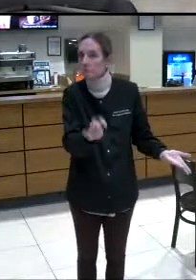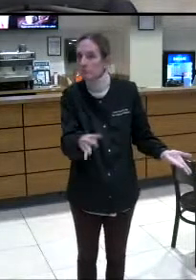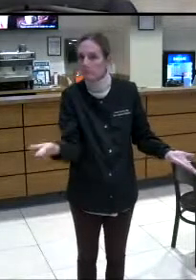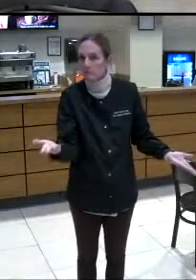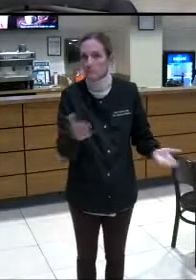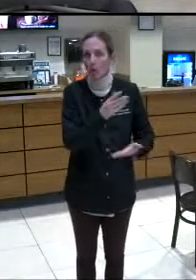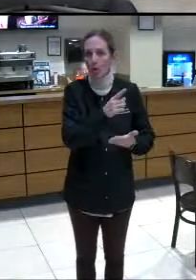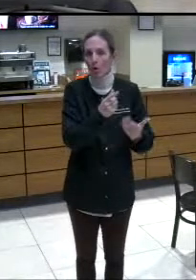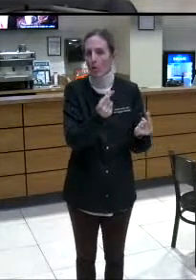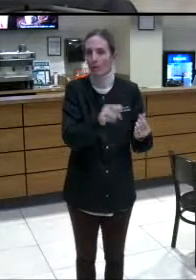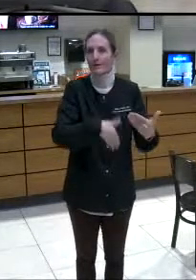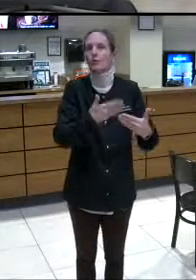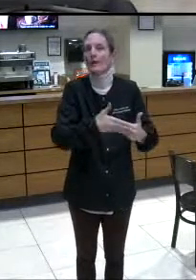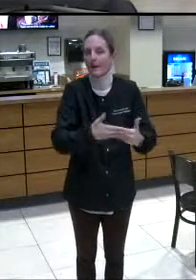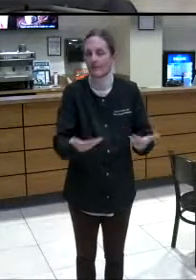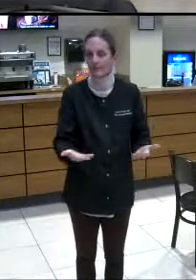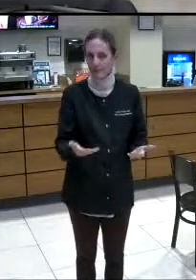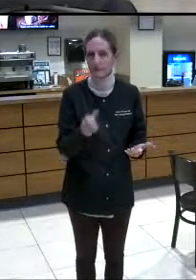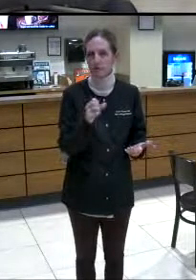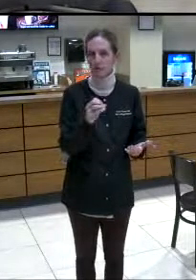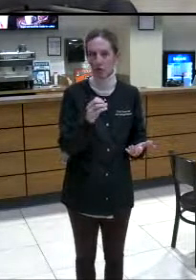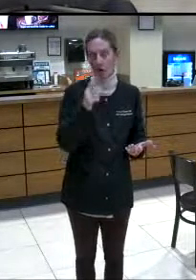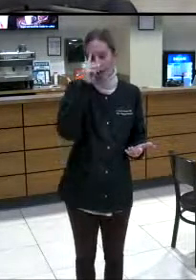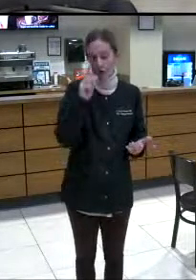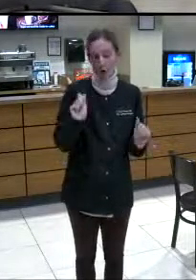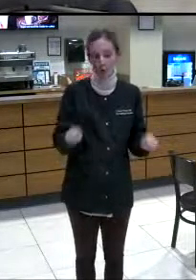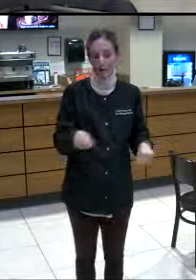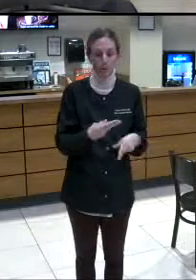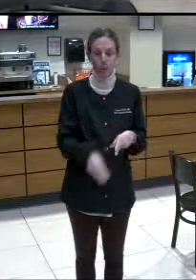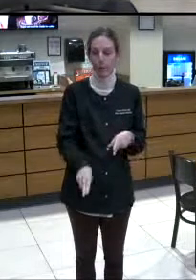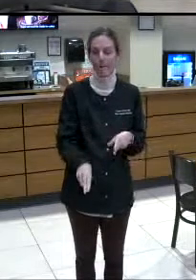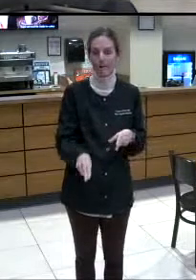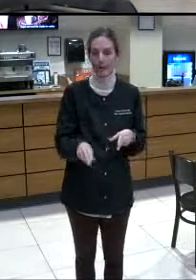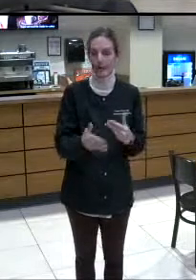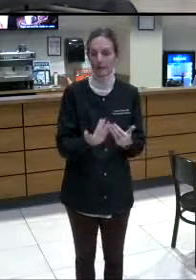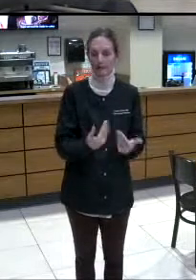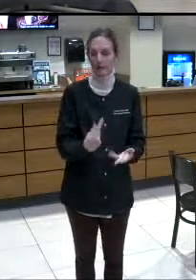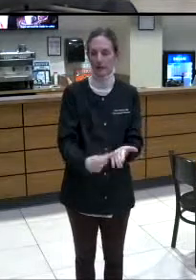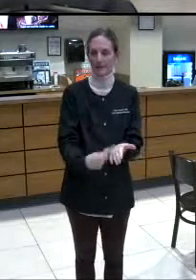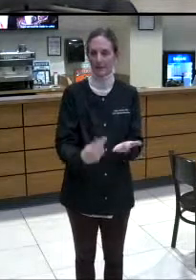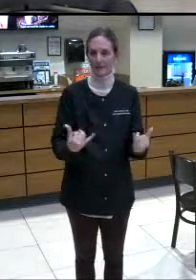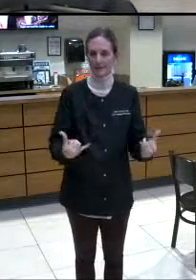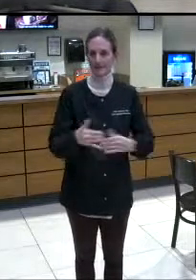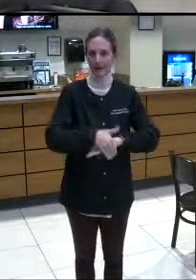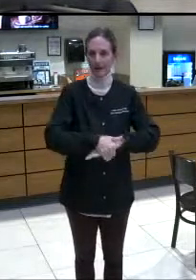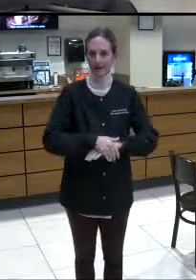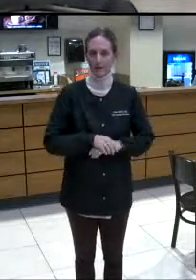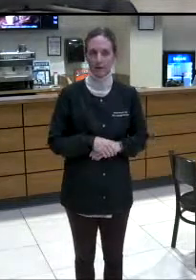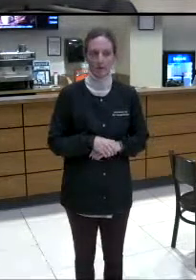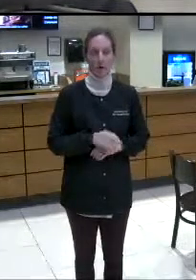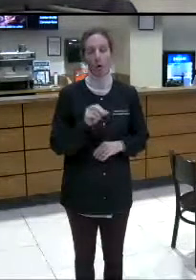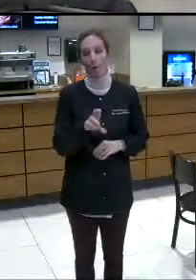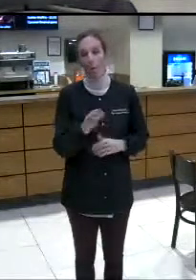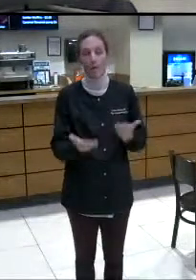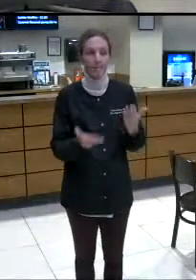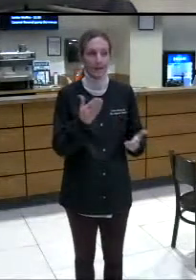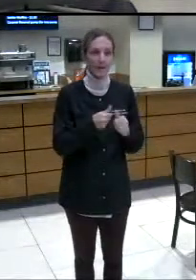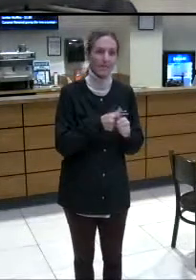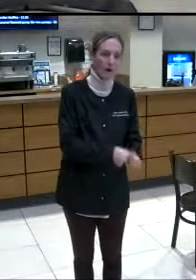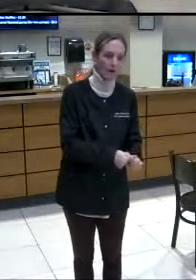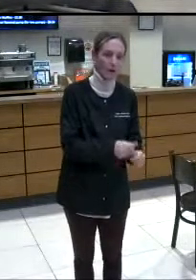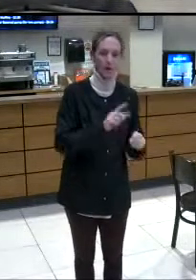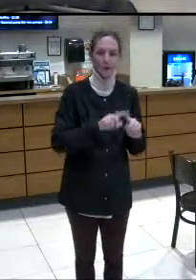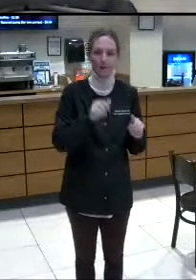And so that's something I think that we could easily discuss very briefly and bring clarity to that. Or maybe we're following the norms, but they aren't